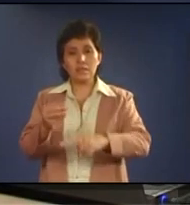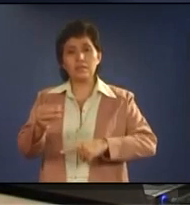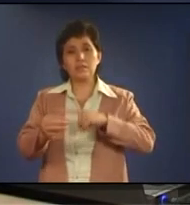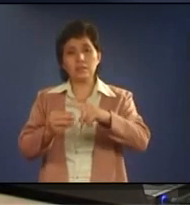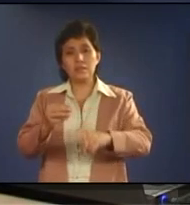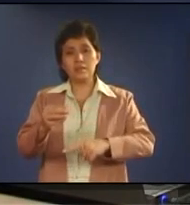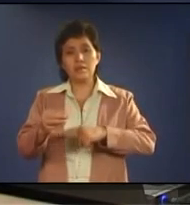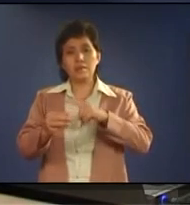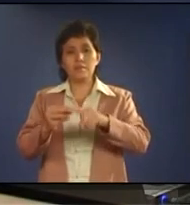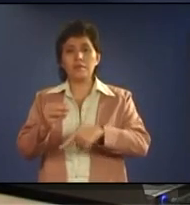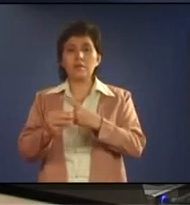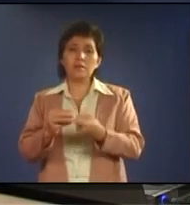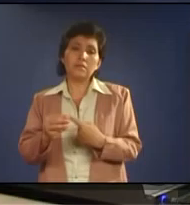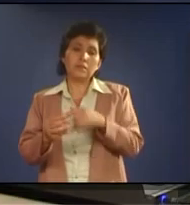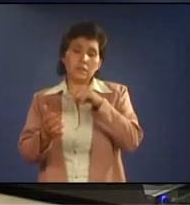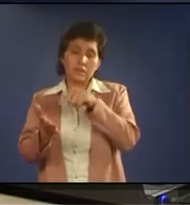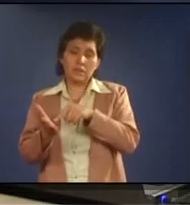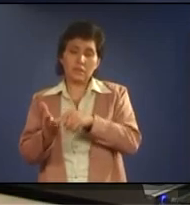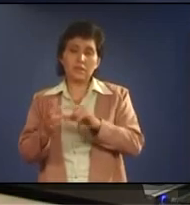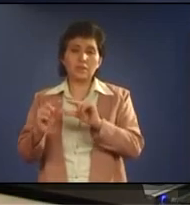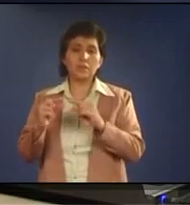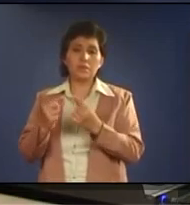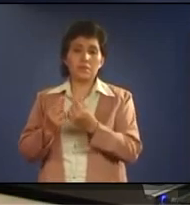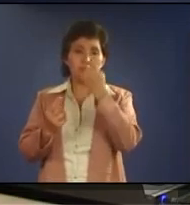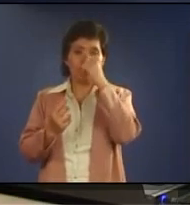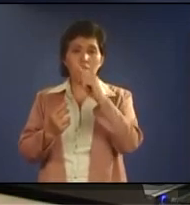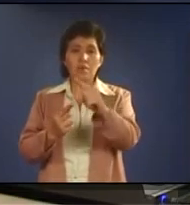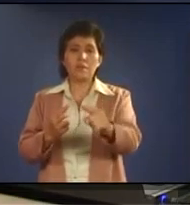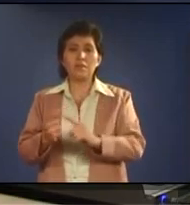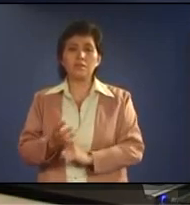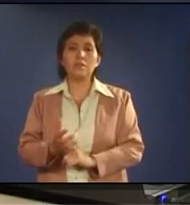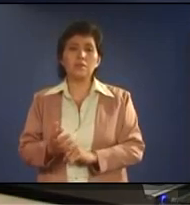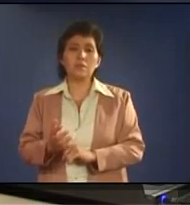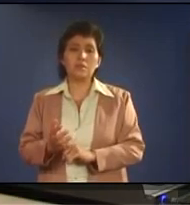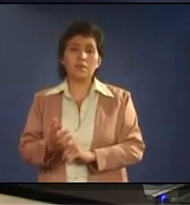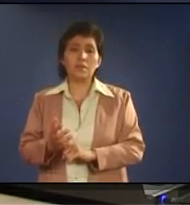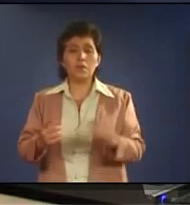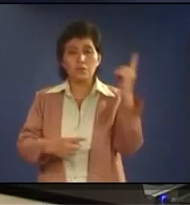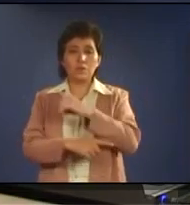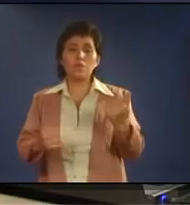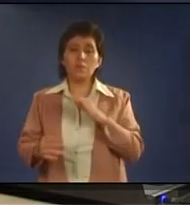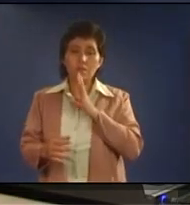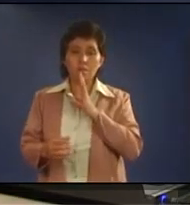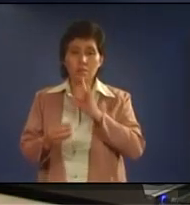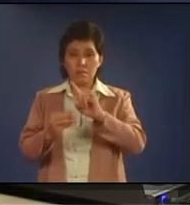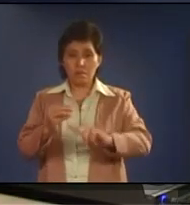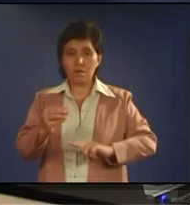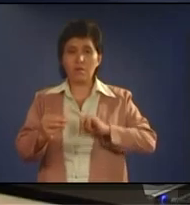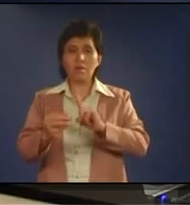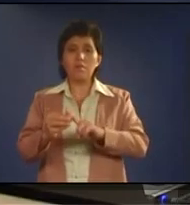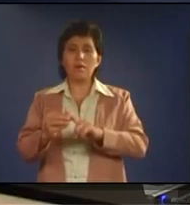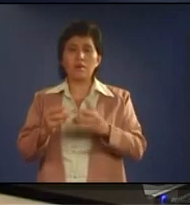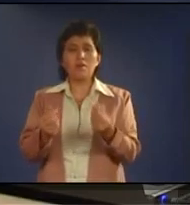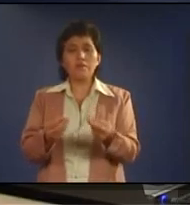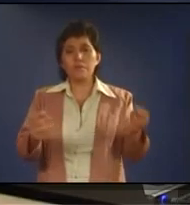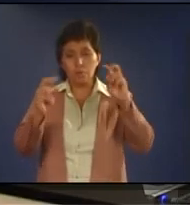half to just sit down quietly and just focus on this tutorial. Now, today we'll talk on two